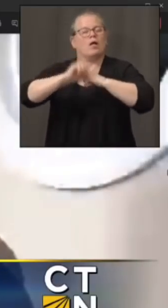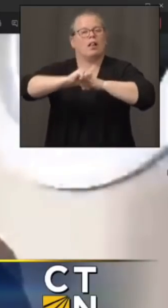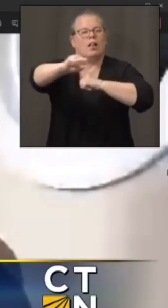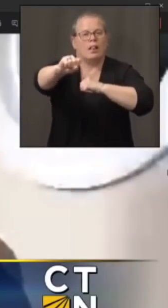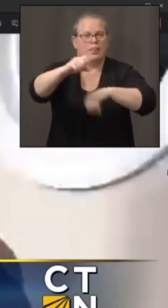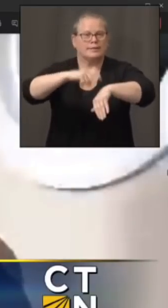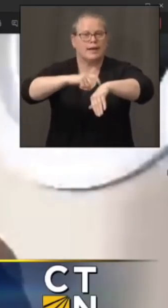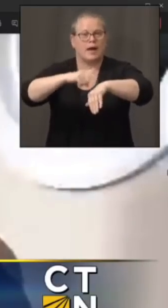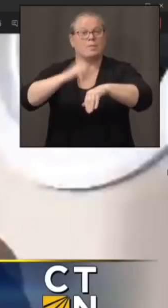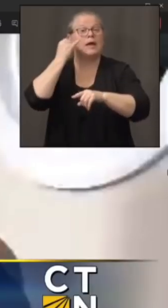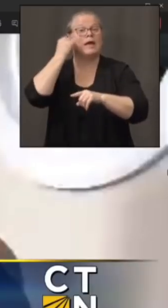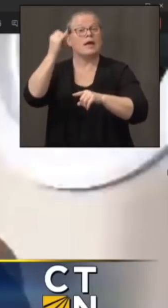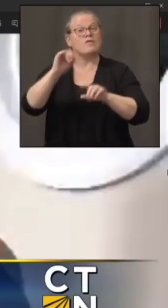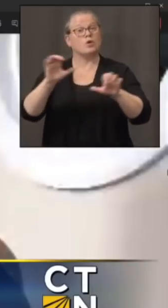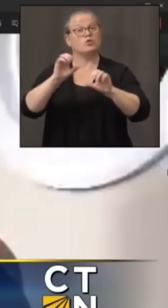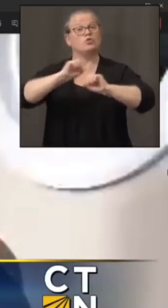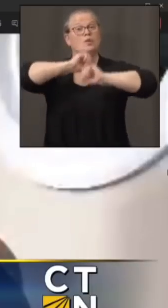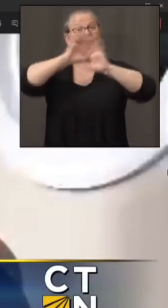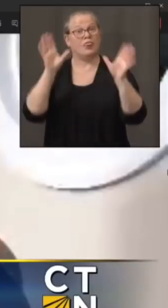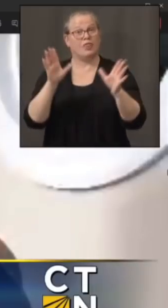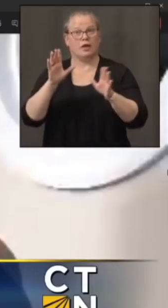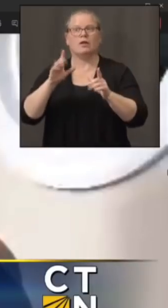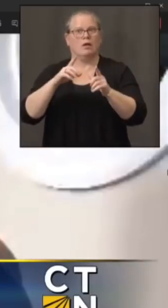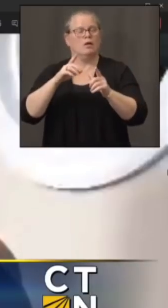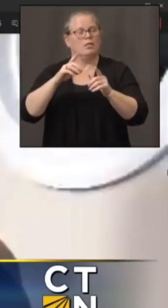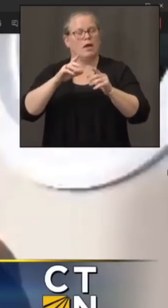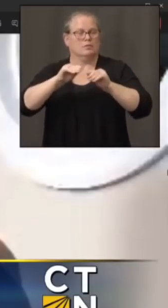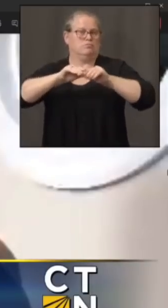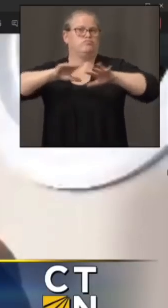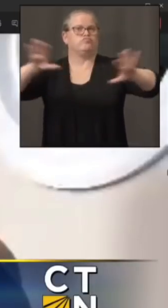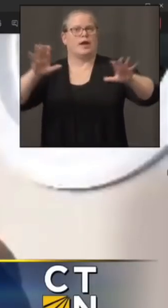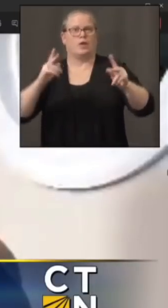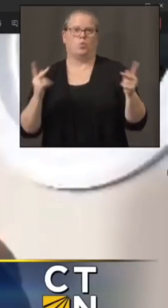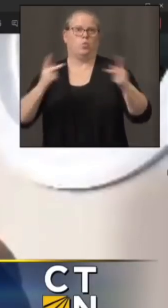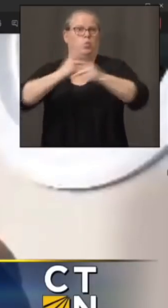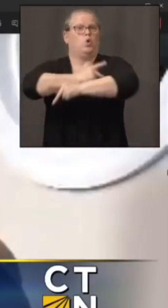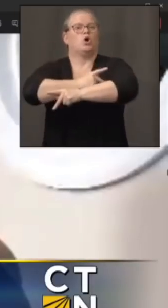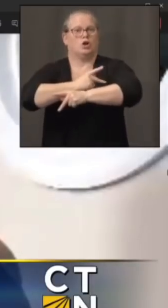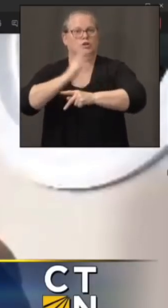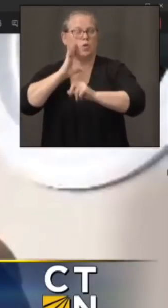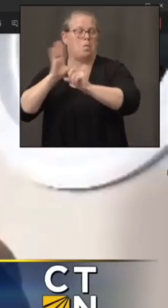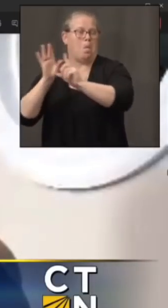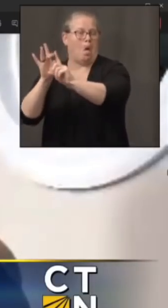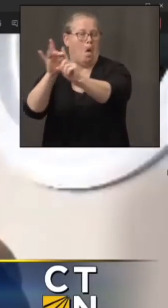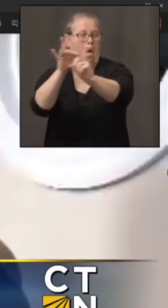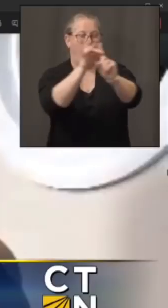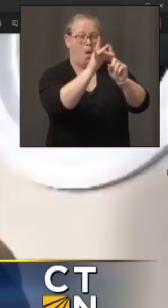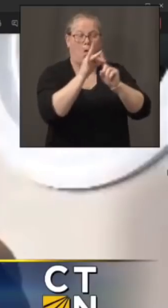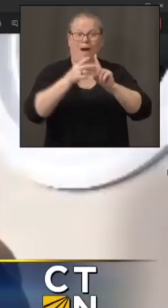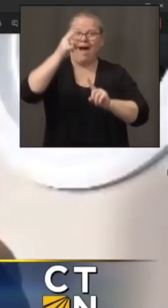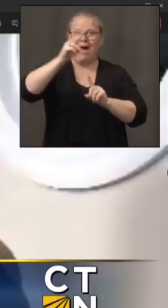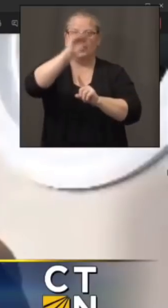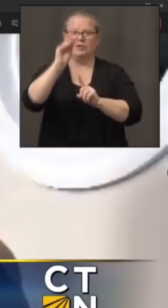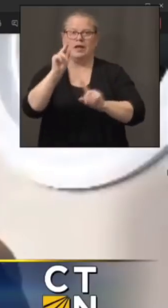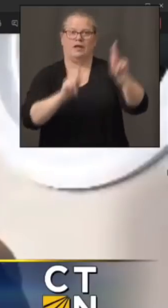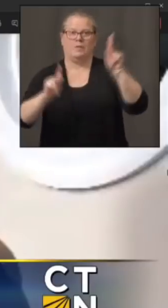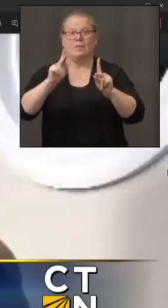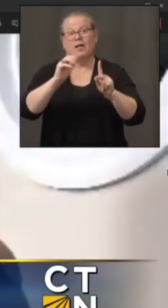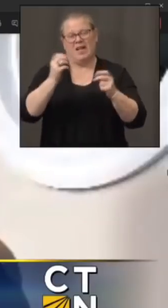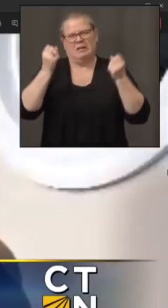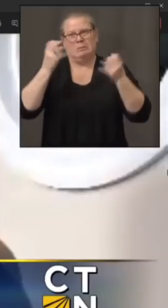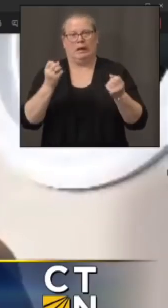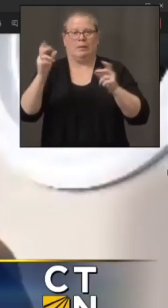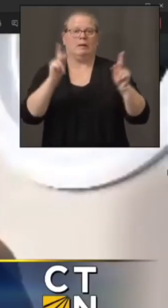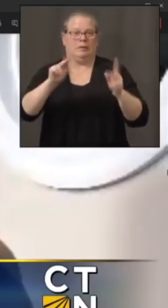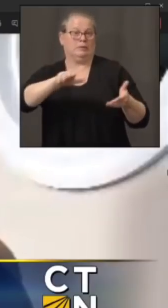nothing, the virus would course its way through the population more quickly, but it would end up infecting a very large percentage of us and cause a lot of excess death and